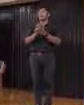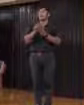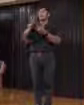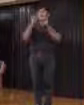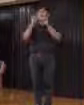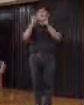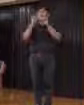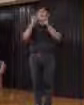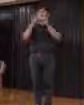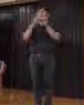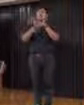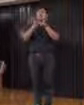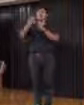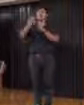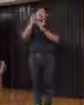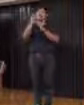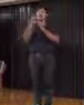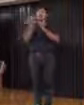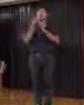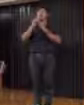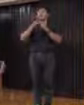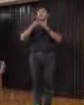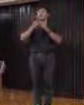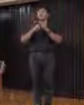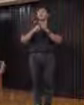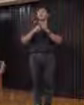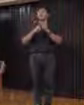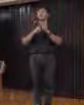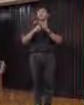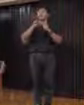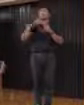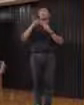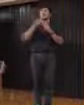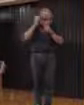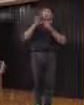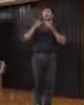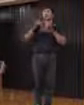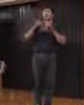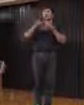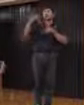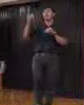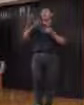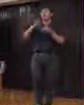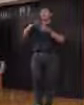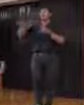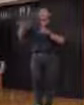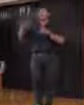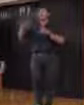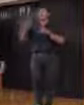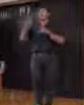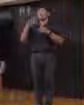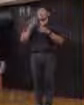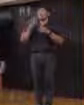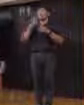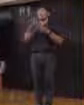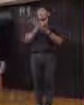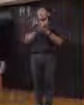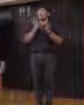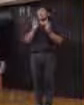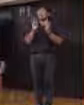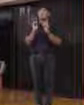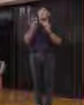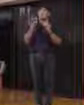point about, those who were kept outside, with no rights within the